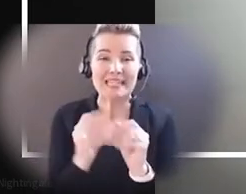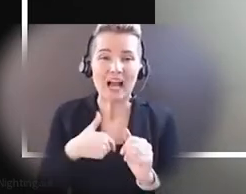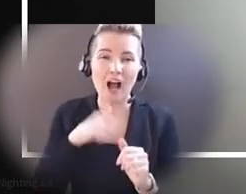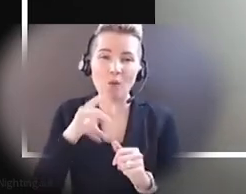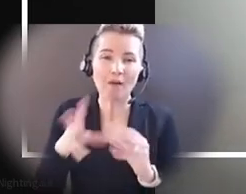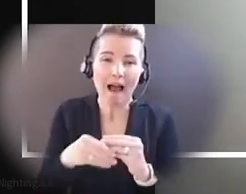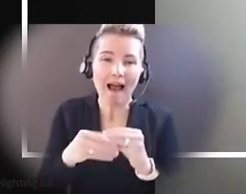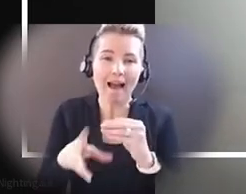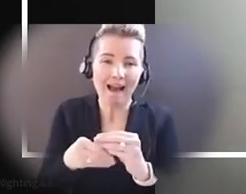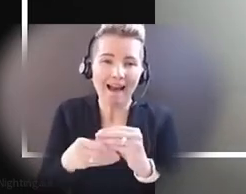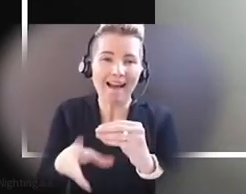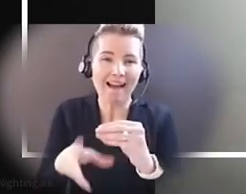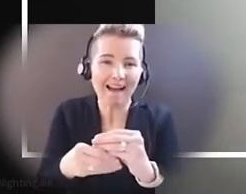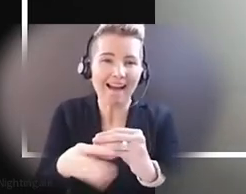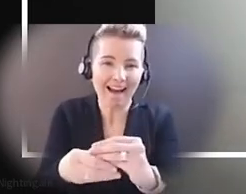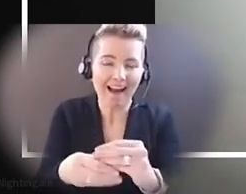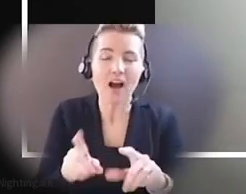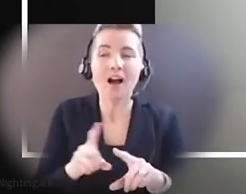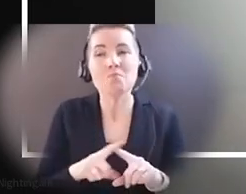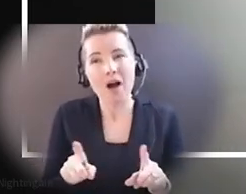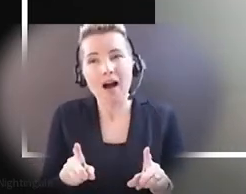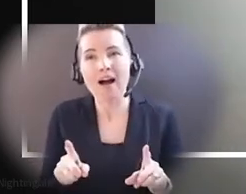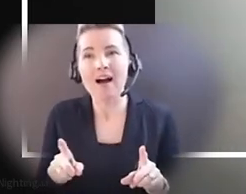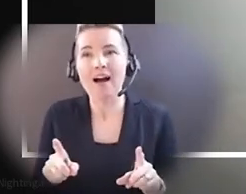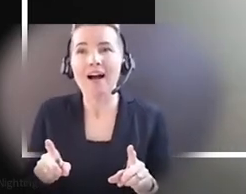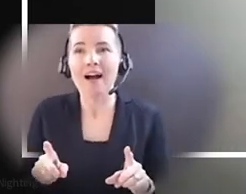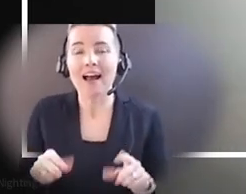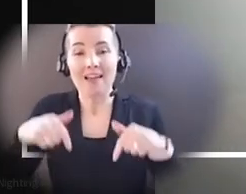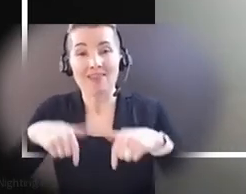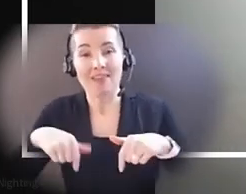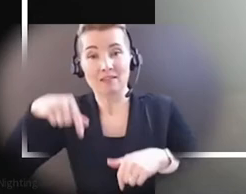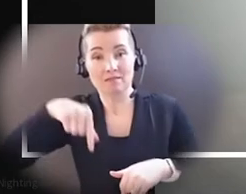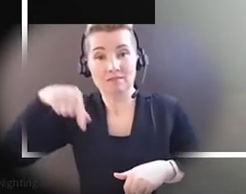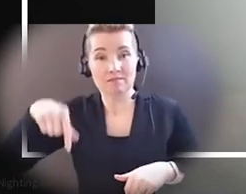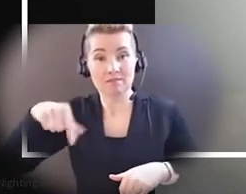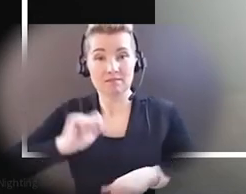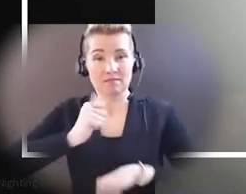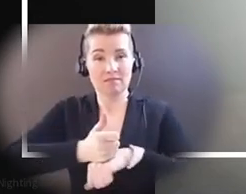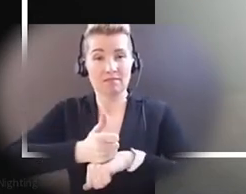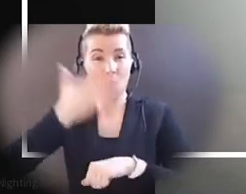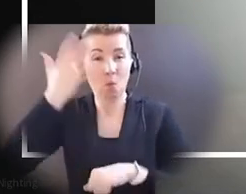So this was a reaction to the pandemic.